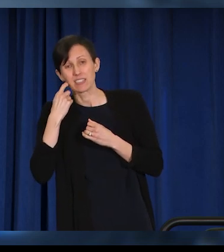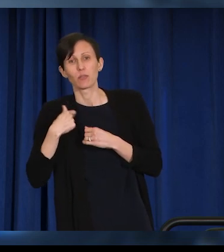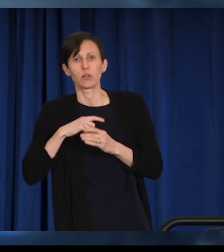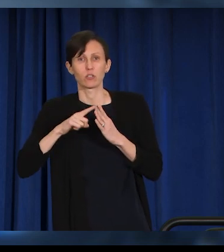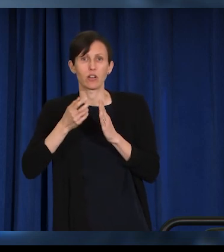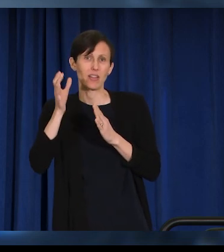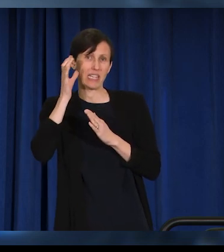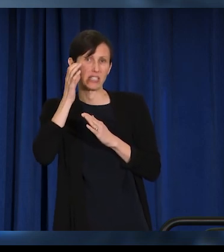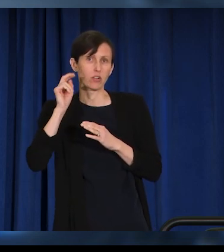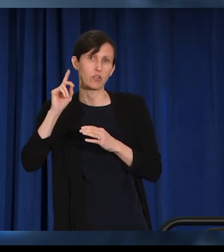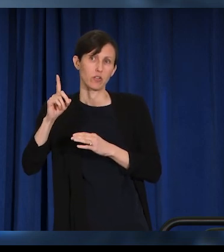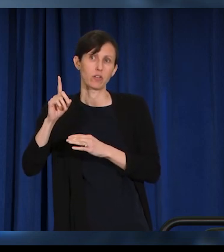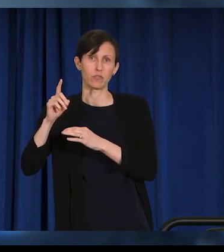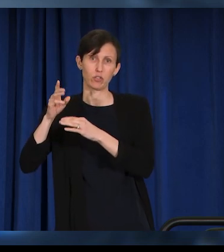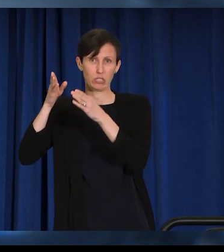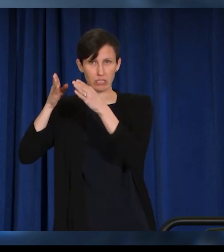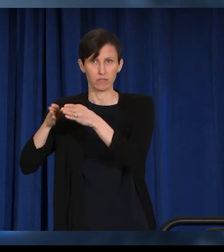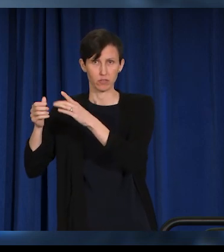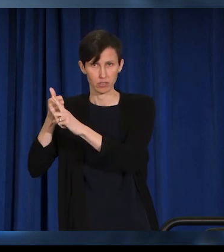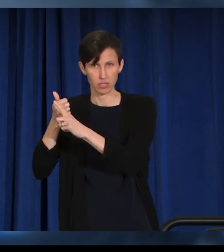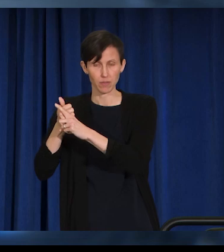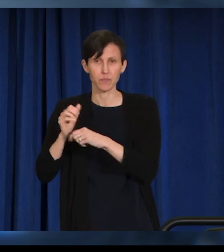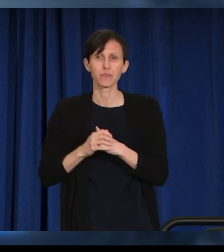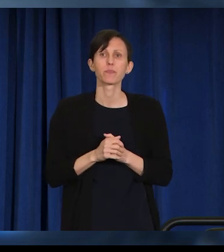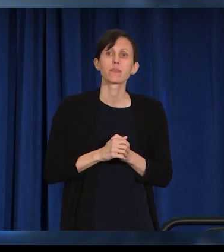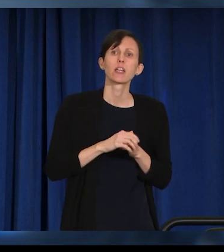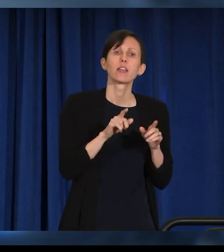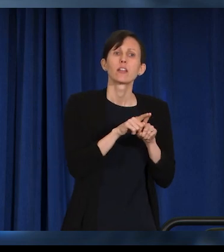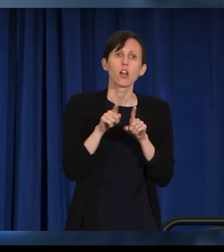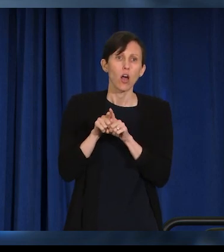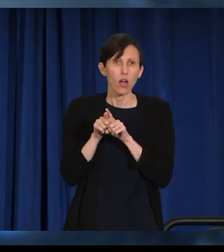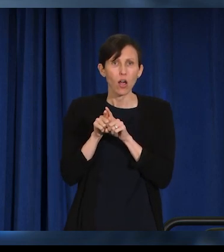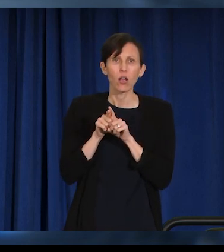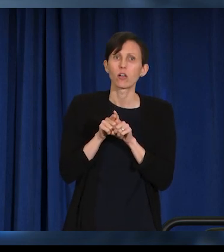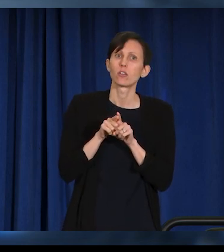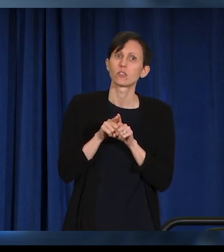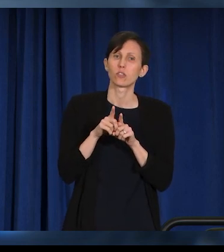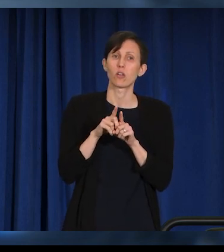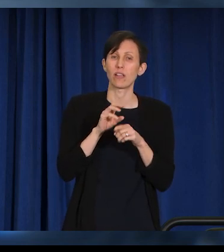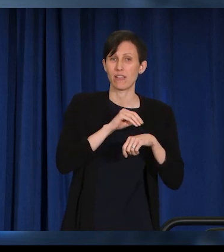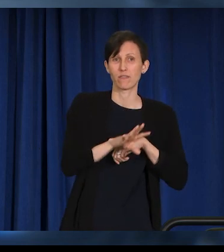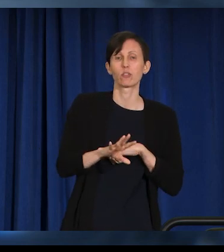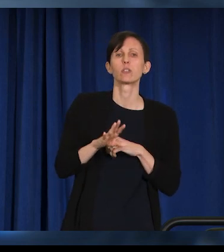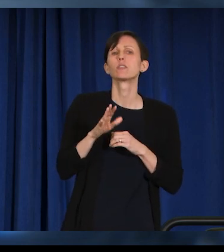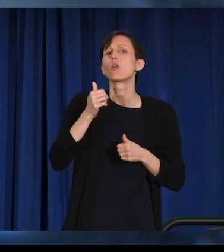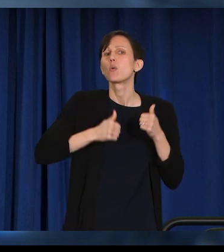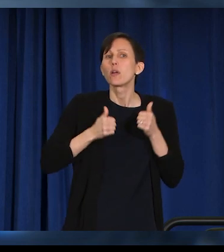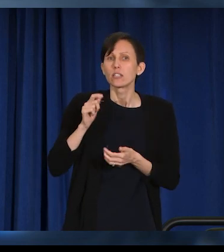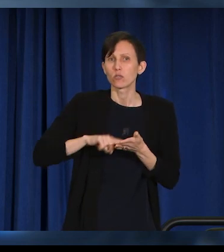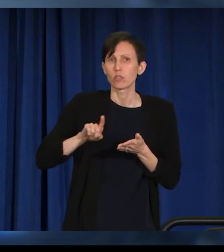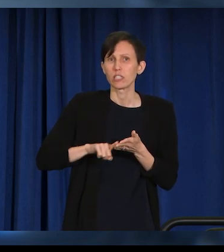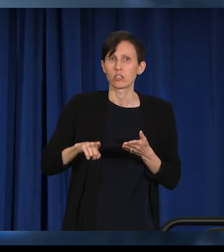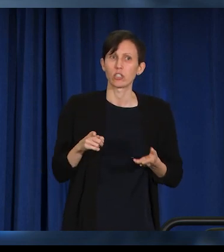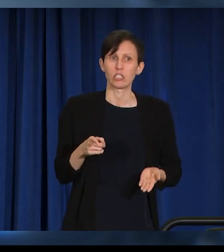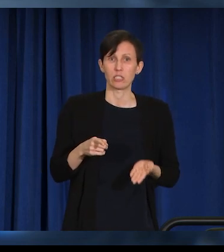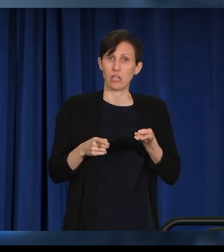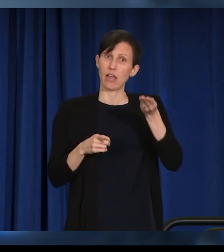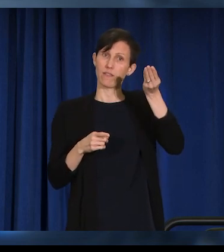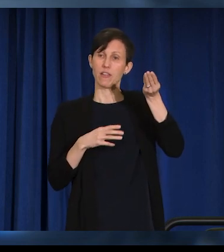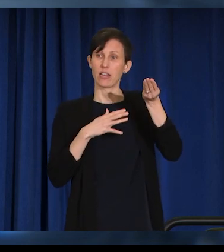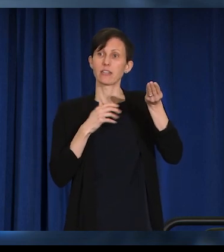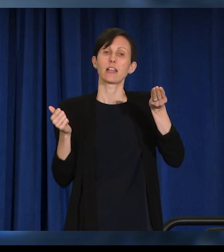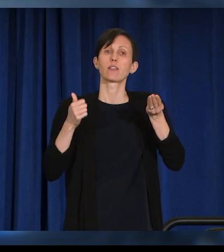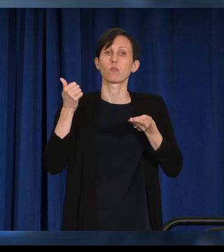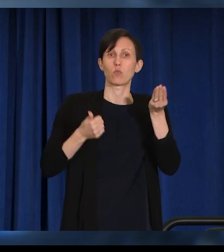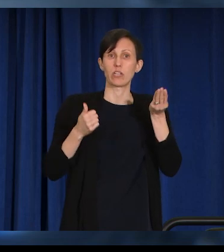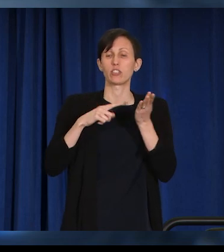themselves. It's also influenced which neurotype research has been elevated, acknowledged, and circulated among experts,